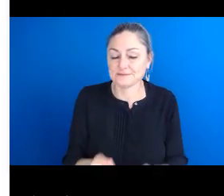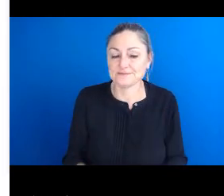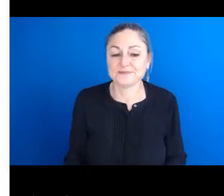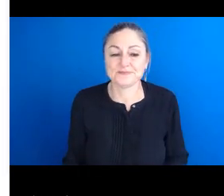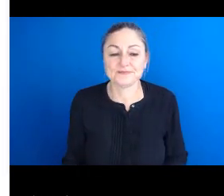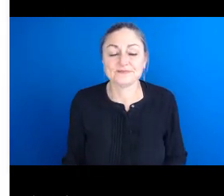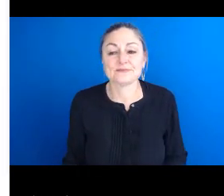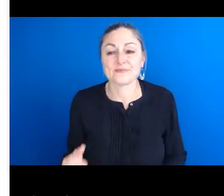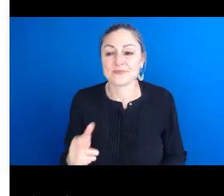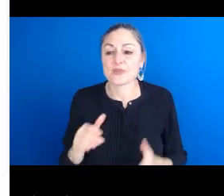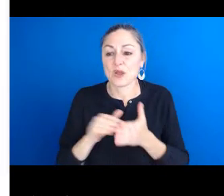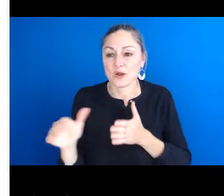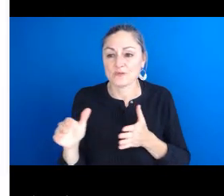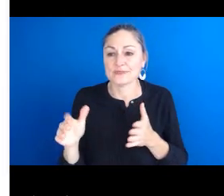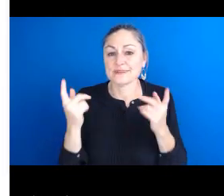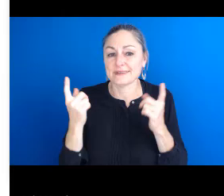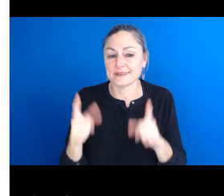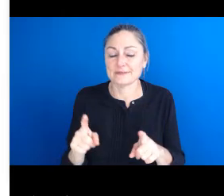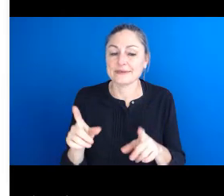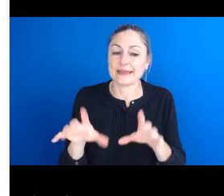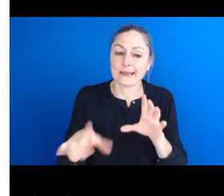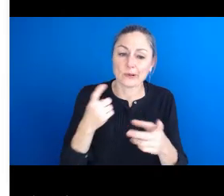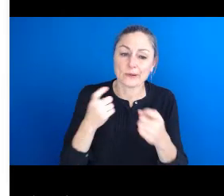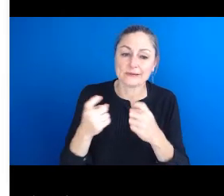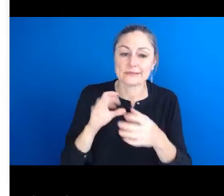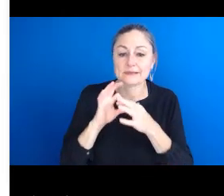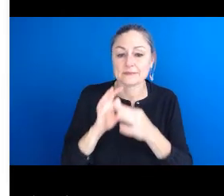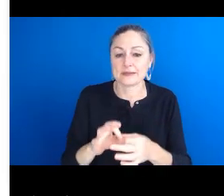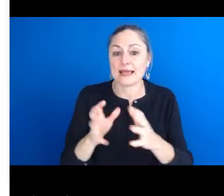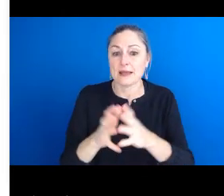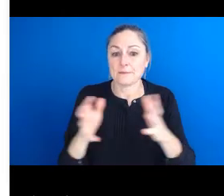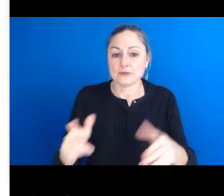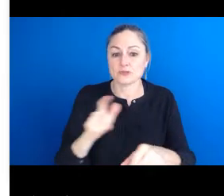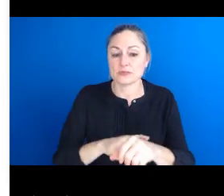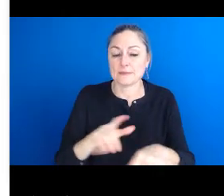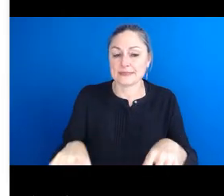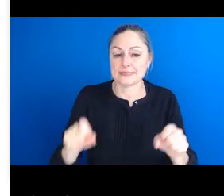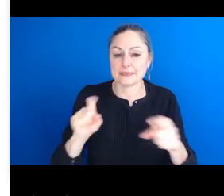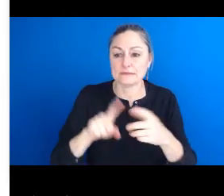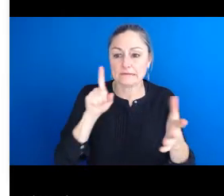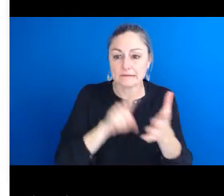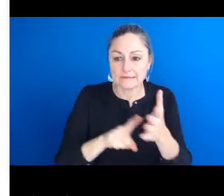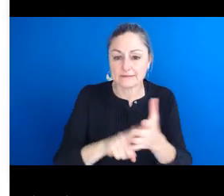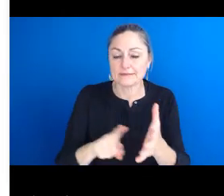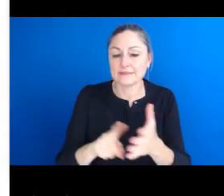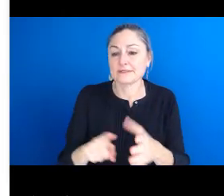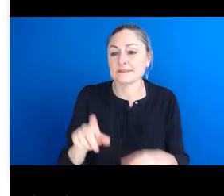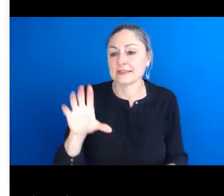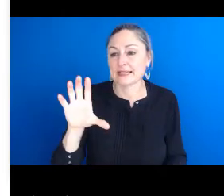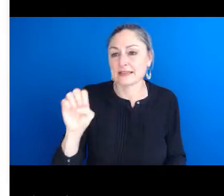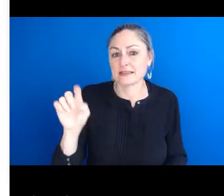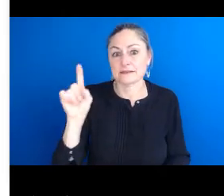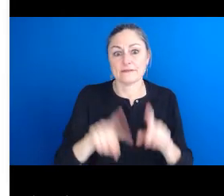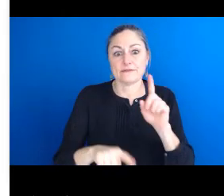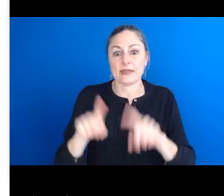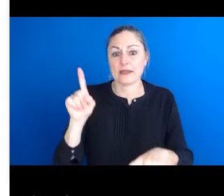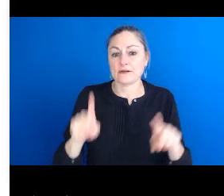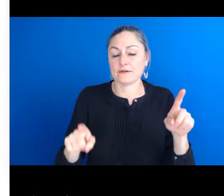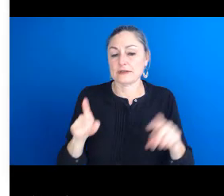We often get questions about the amount of time it takes to investigate a case, and it really varies based on